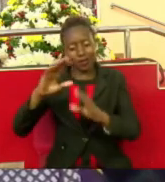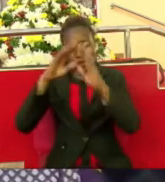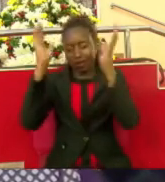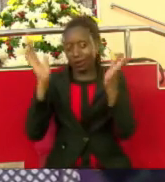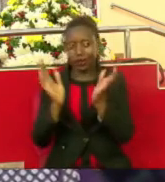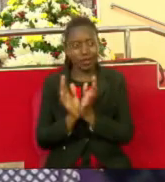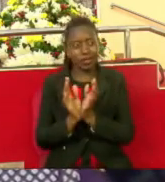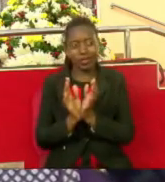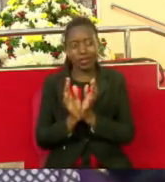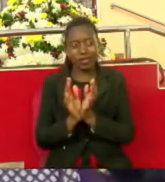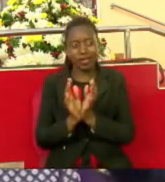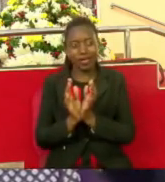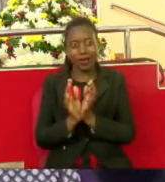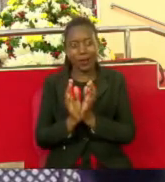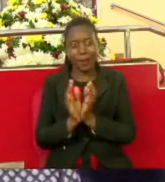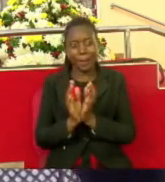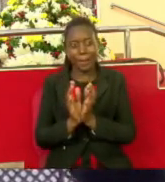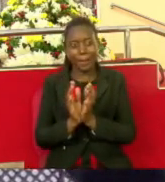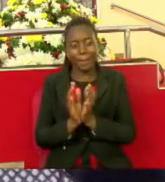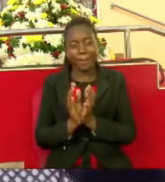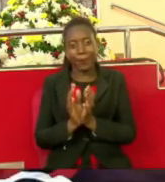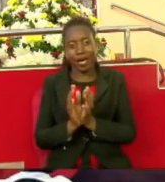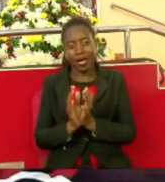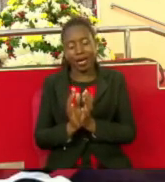Let's bring up our children in the kingdom of God.